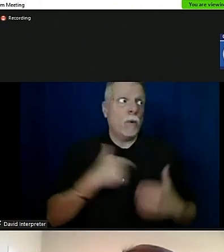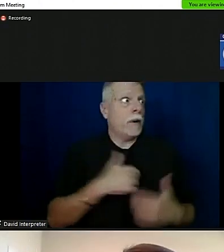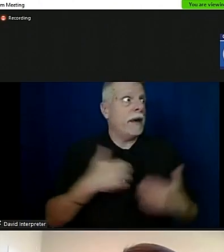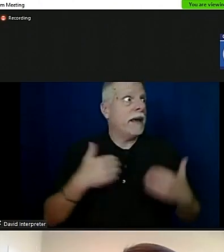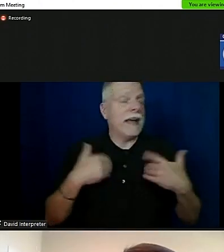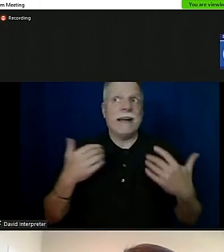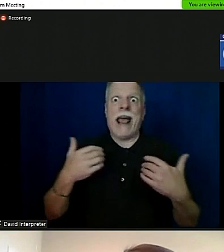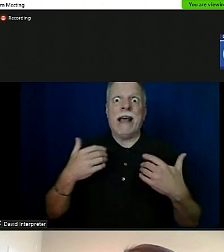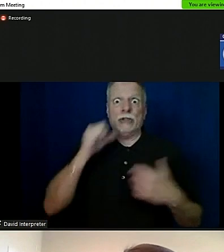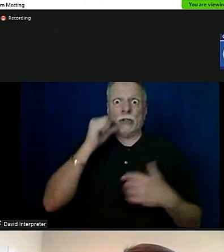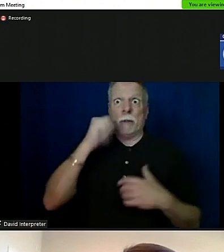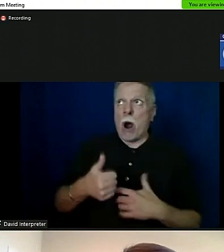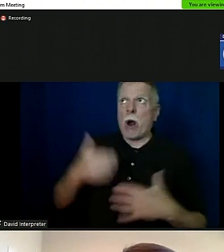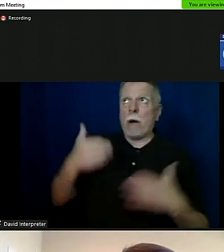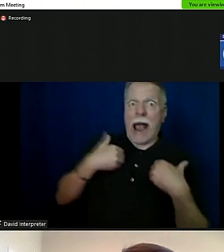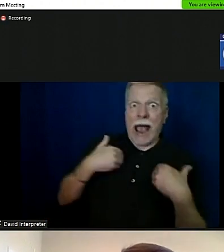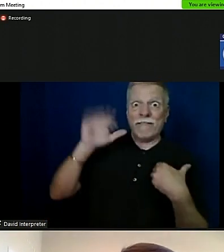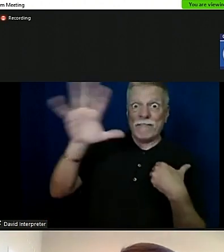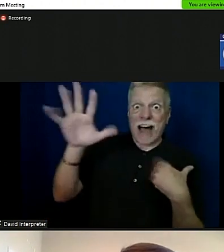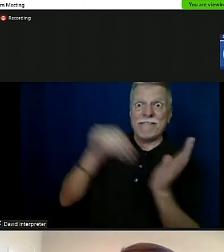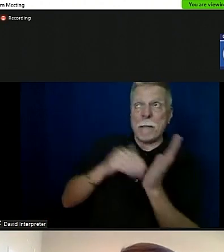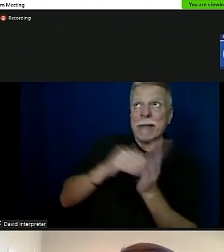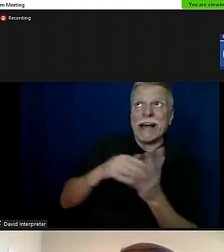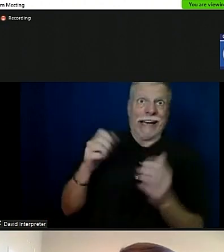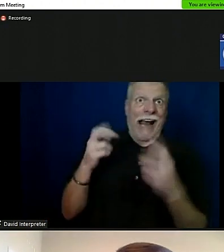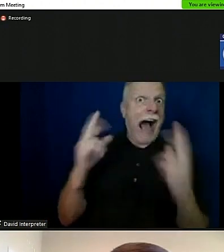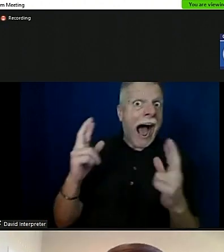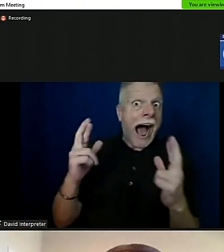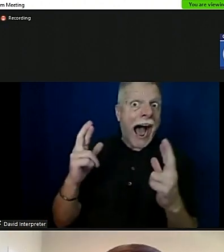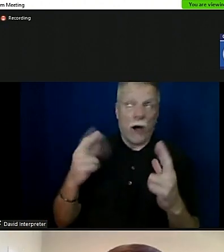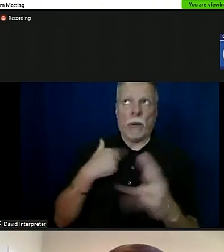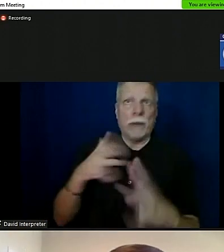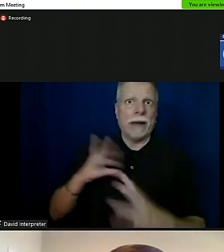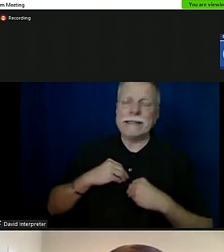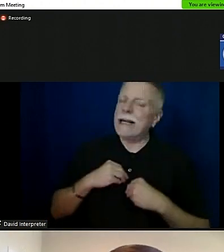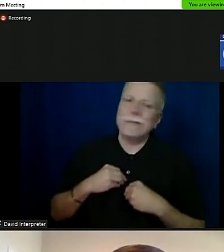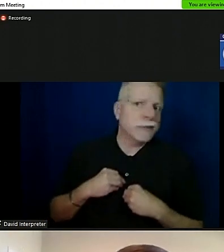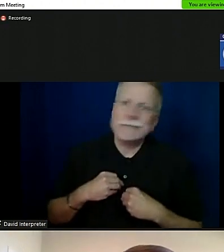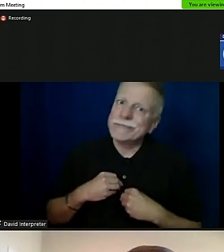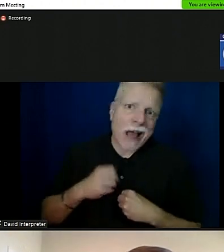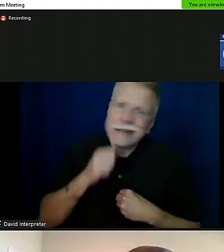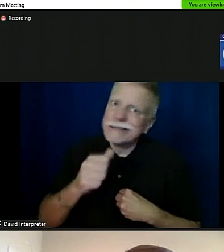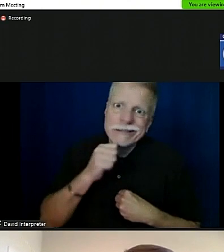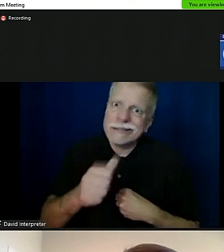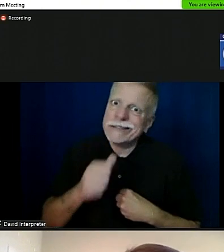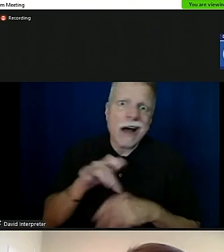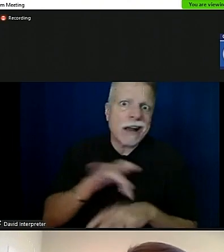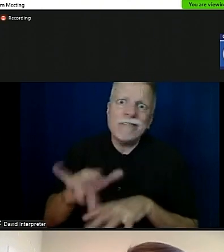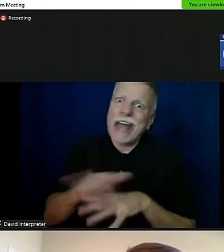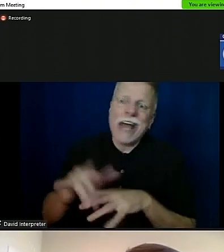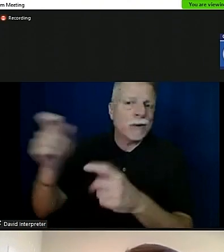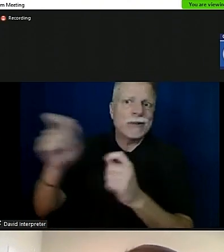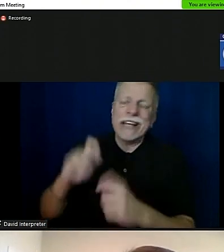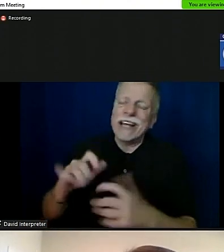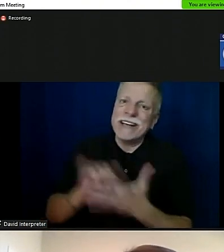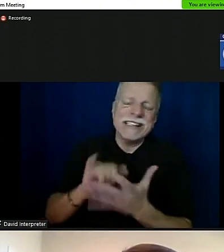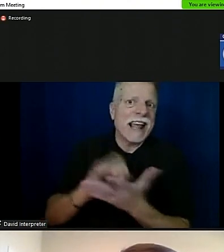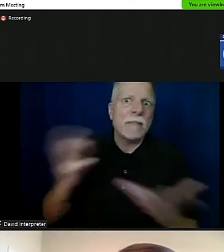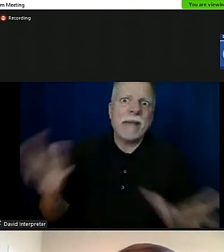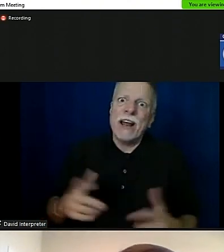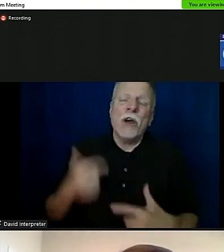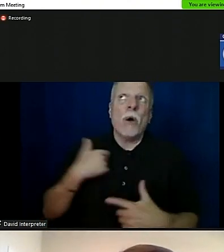vaccine tomorrow, we would take it. We have said that to our federal partners. It just isn't available right now. And, we're getting